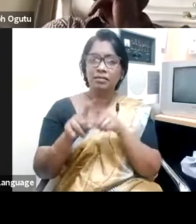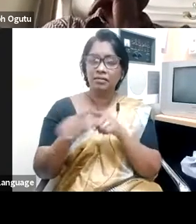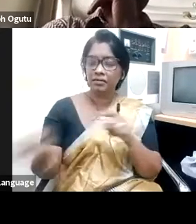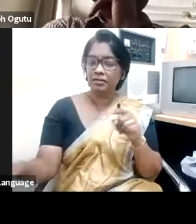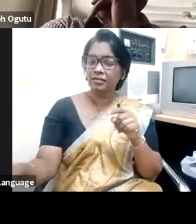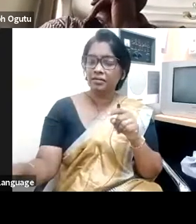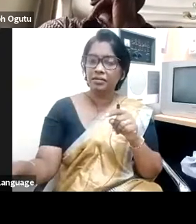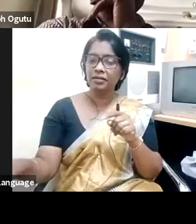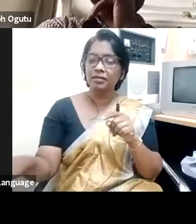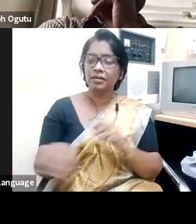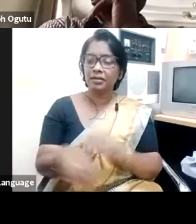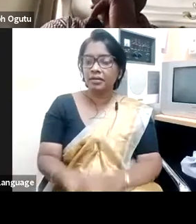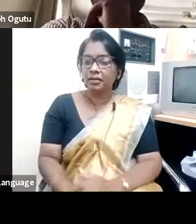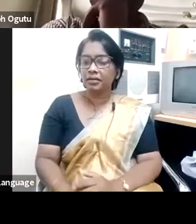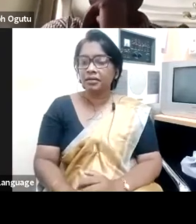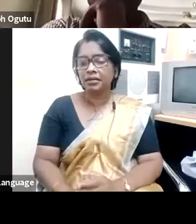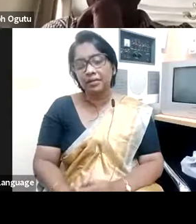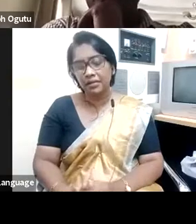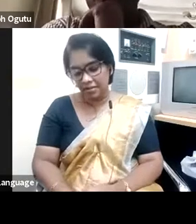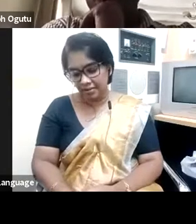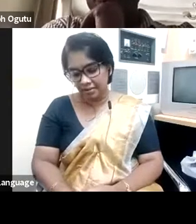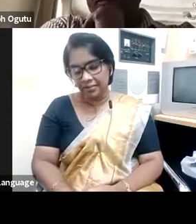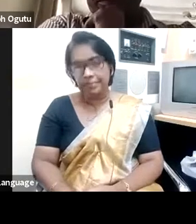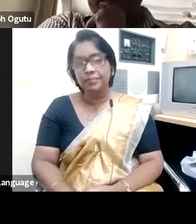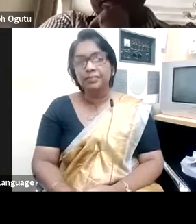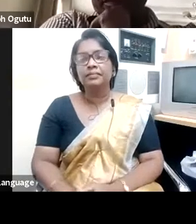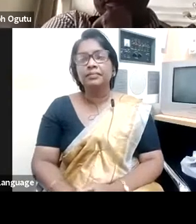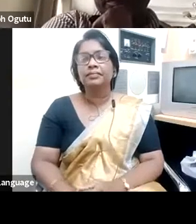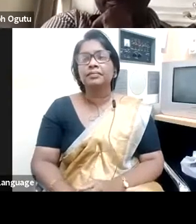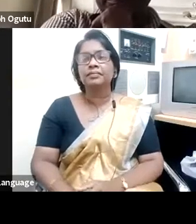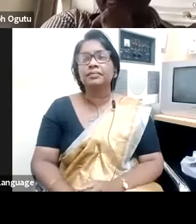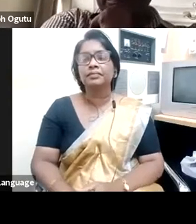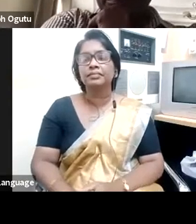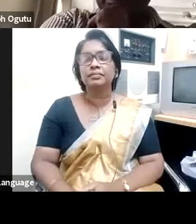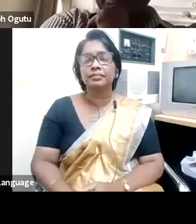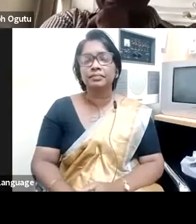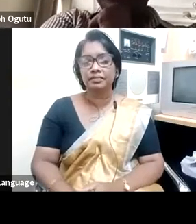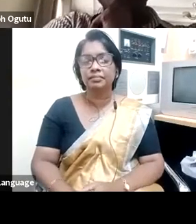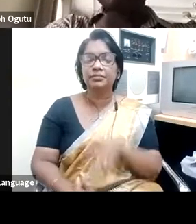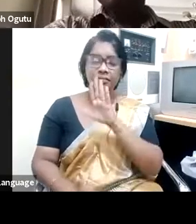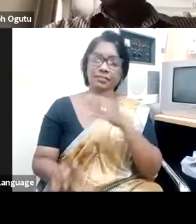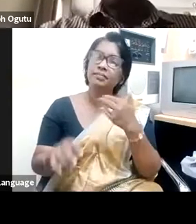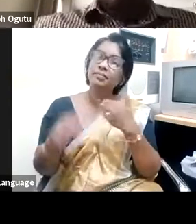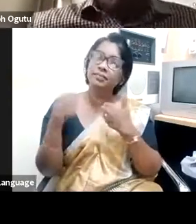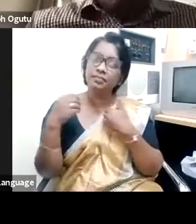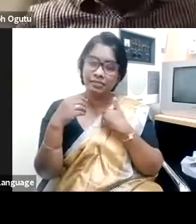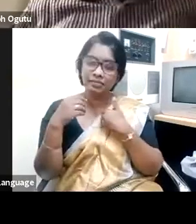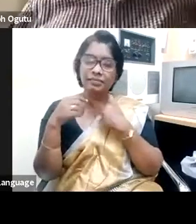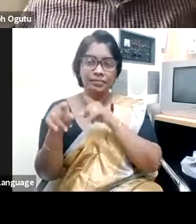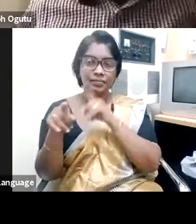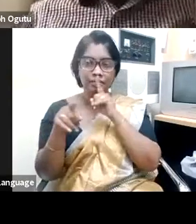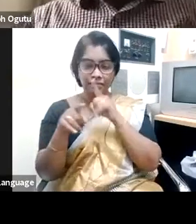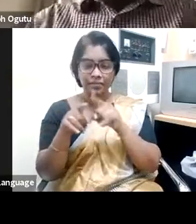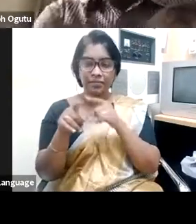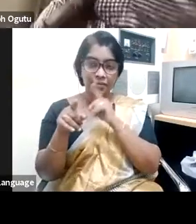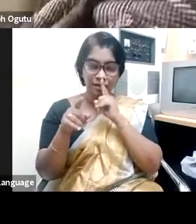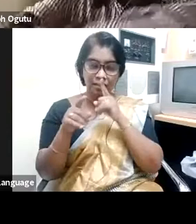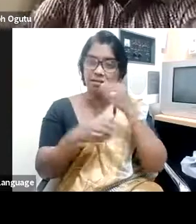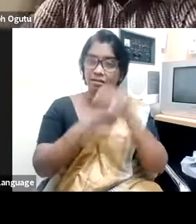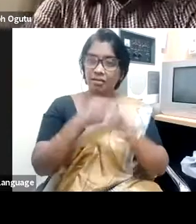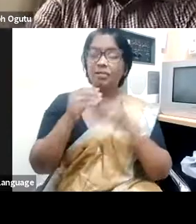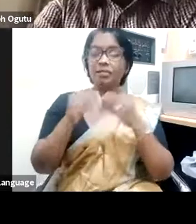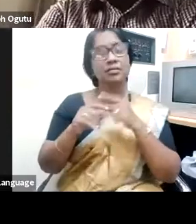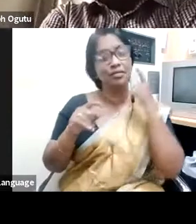So just to complement to what my colleagues were saying regarding innovation, there is a clear need for any company to have